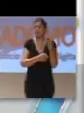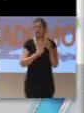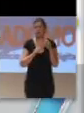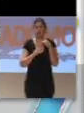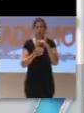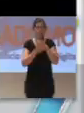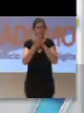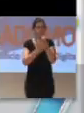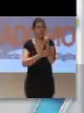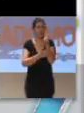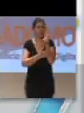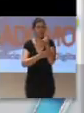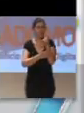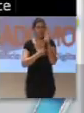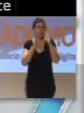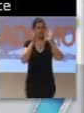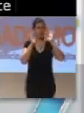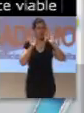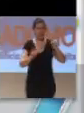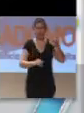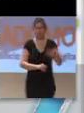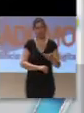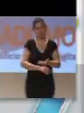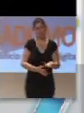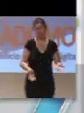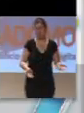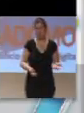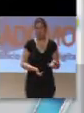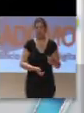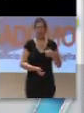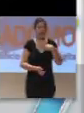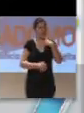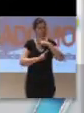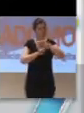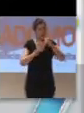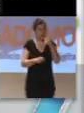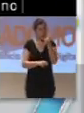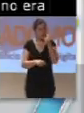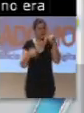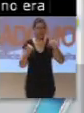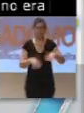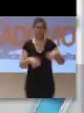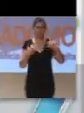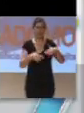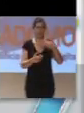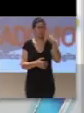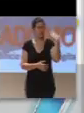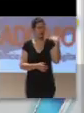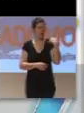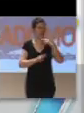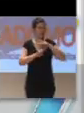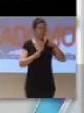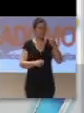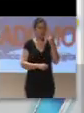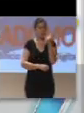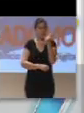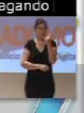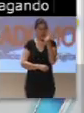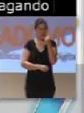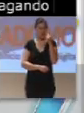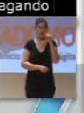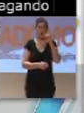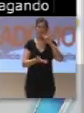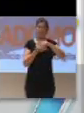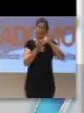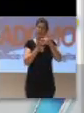devices, and so we wanted the cost to be viable. And at the beginning it wasn't. I can assure that the price